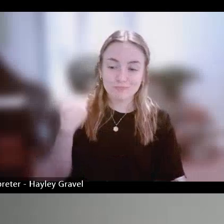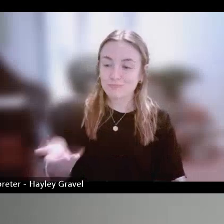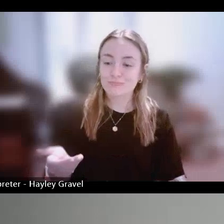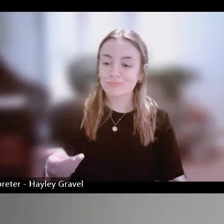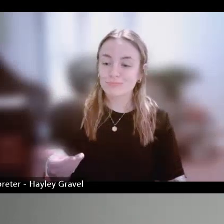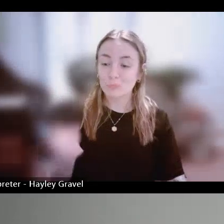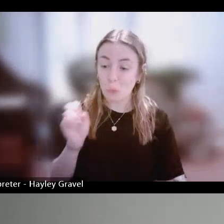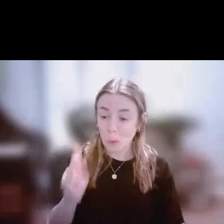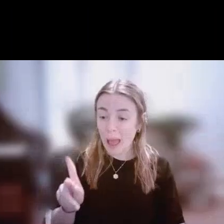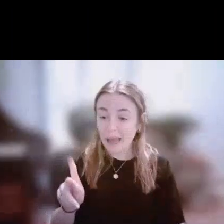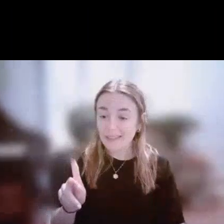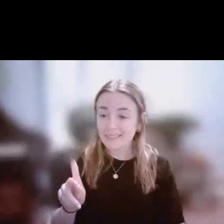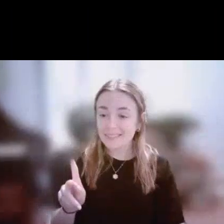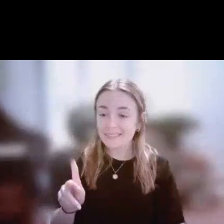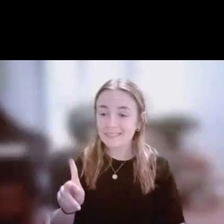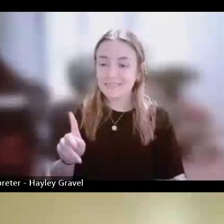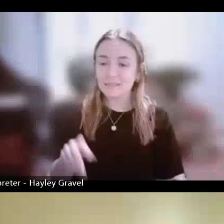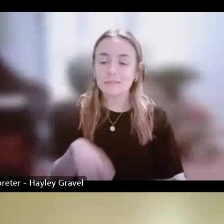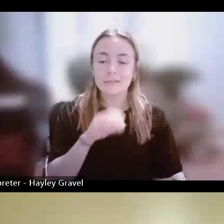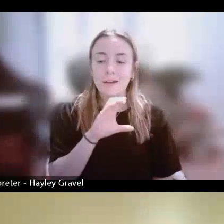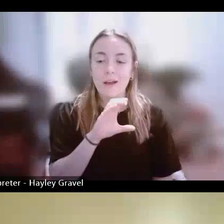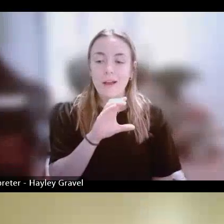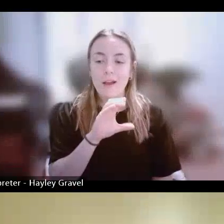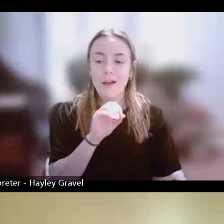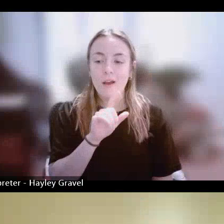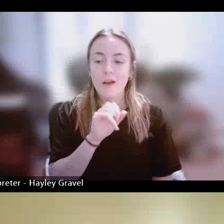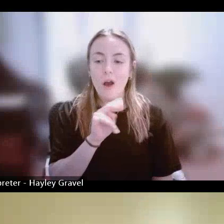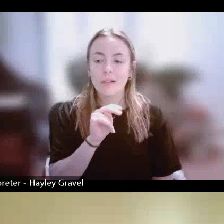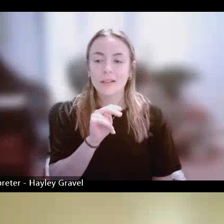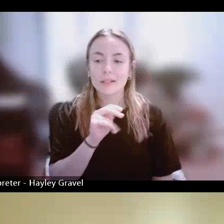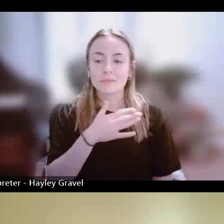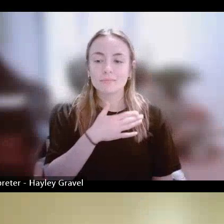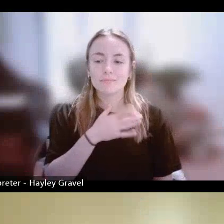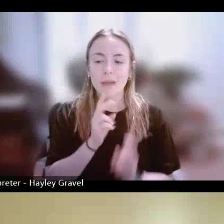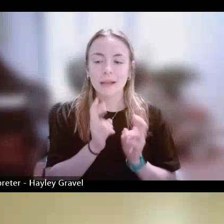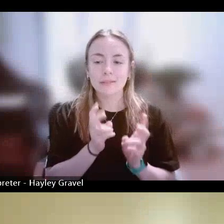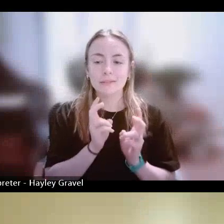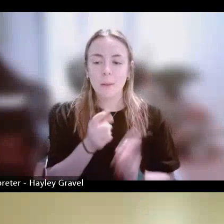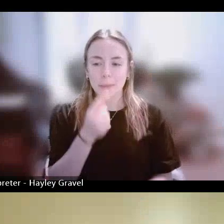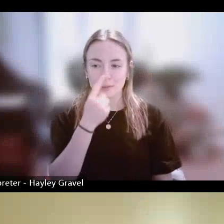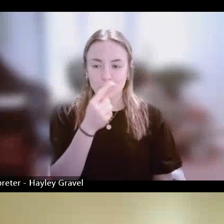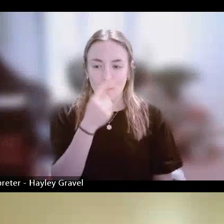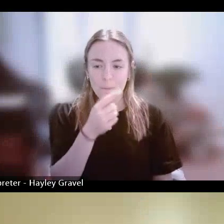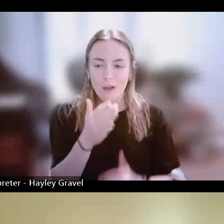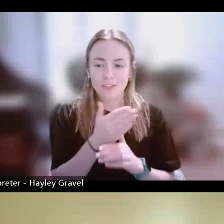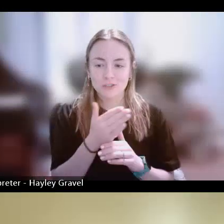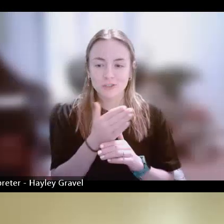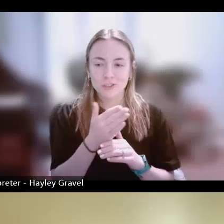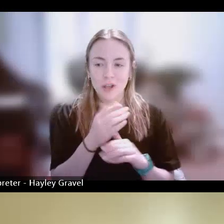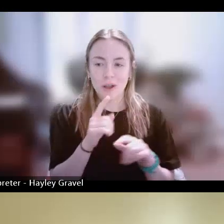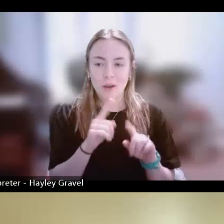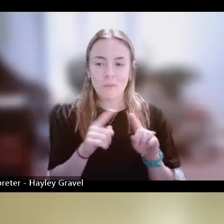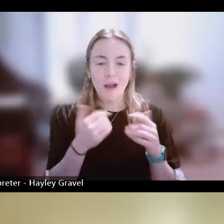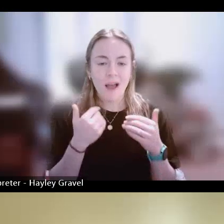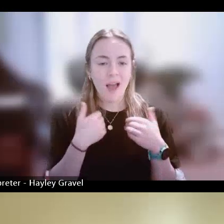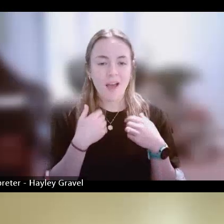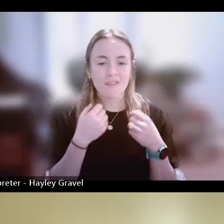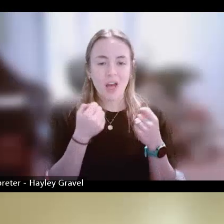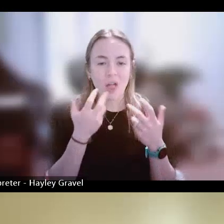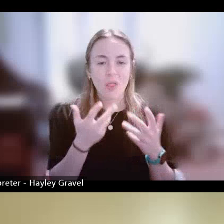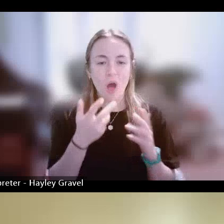I mean, I don't mind sharing my topic, but I've got so much to get into.